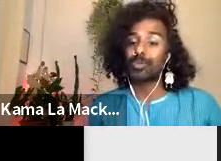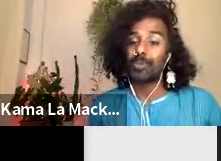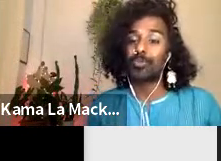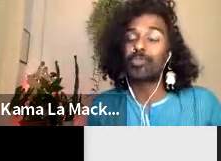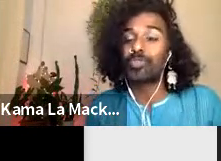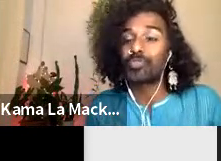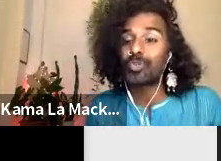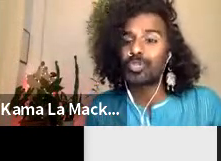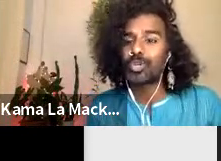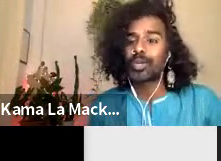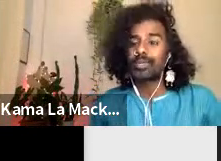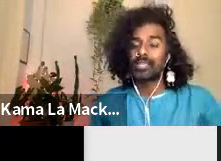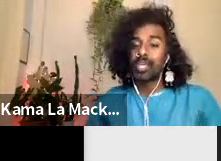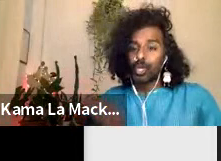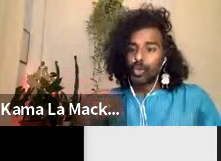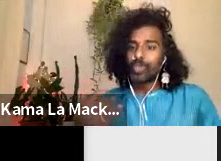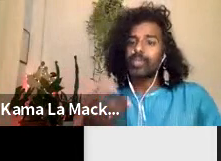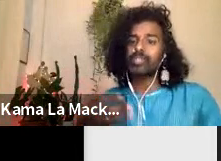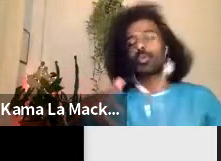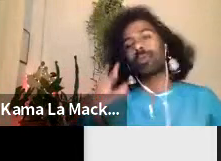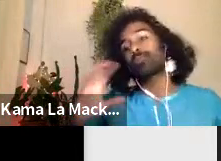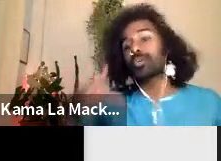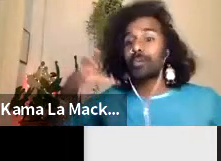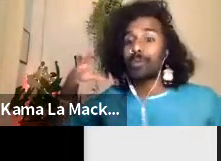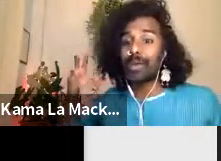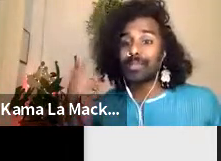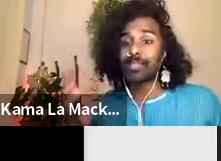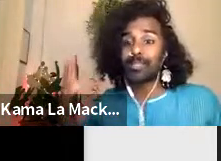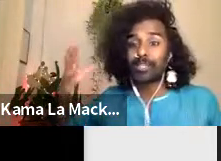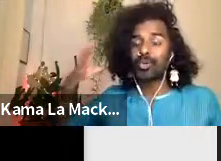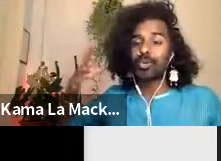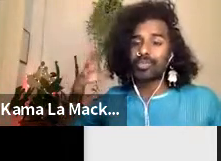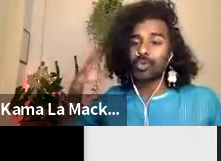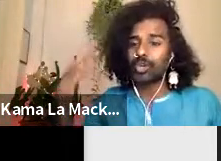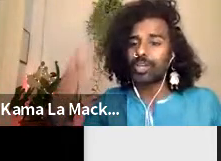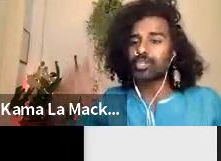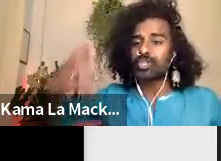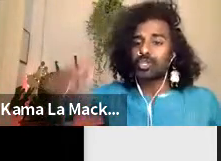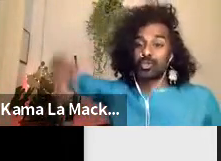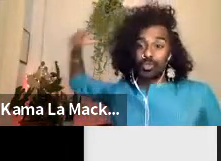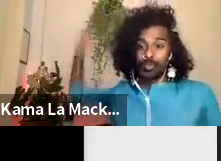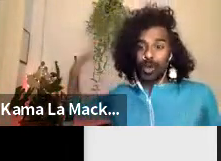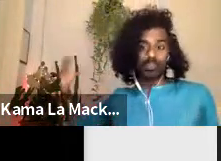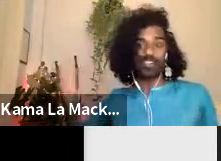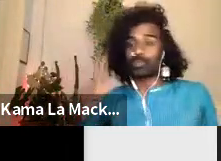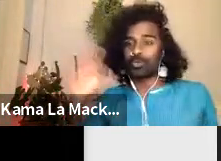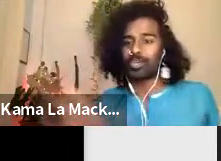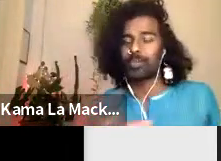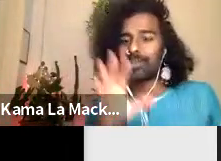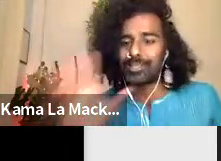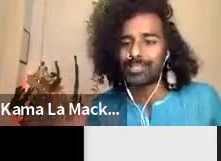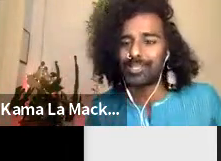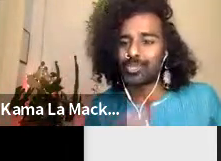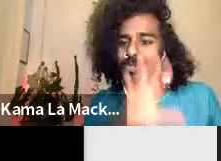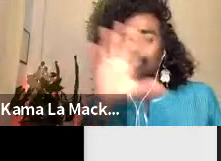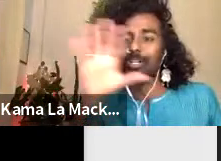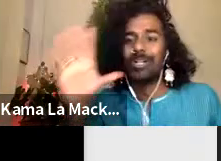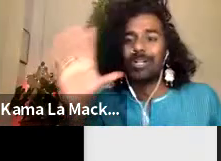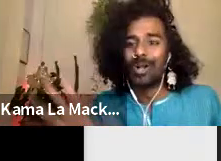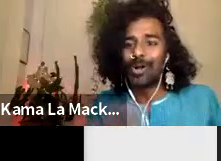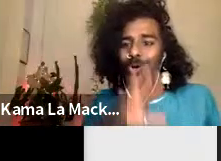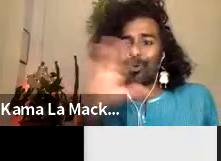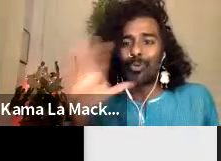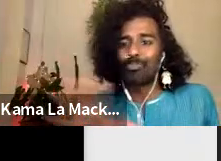a counter memory for the future is looking, so when I'm talking about, you know, there's a connection to the past. I've been talking about ancestral